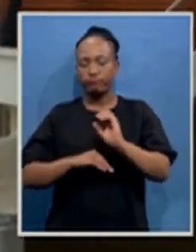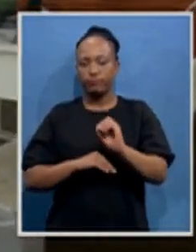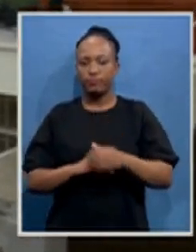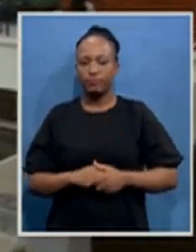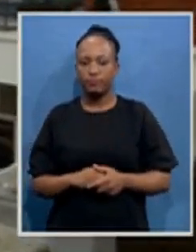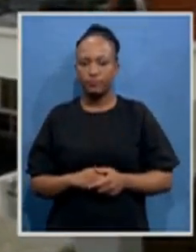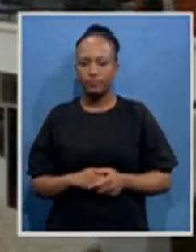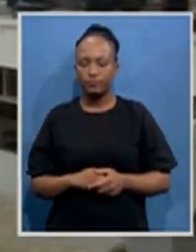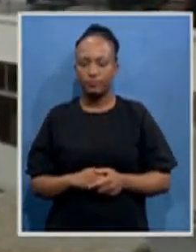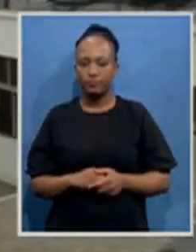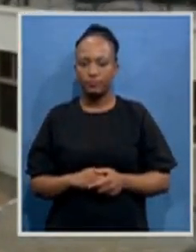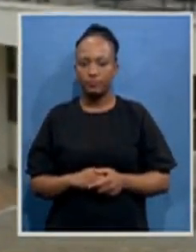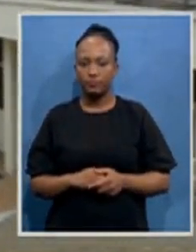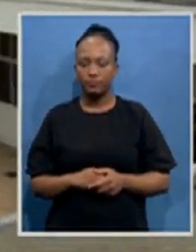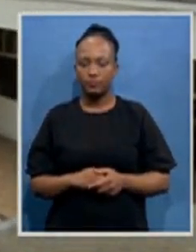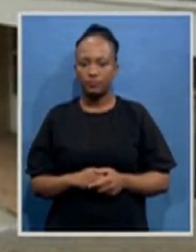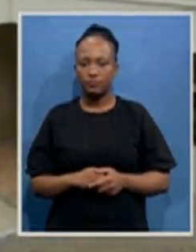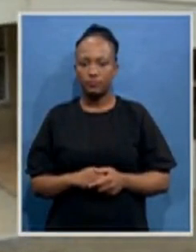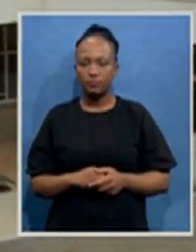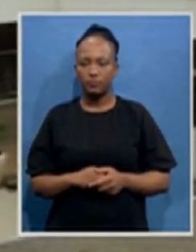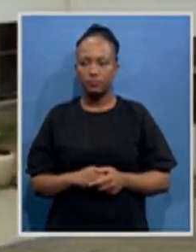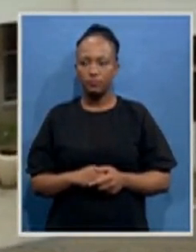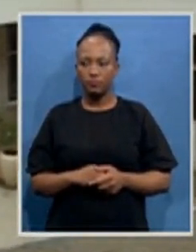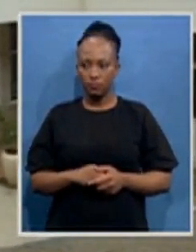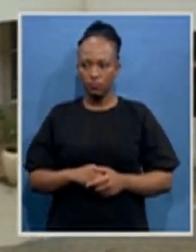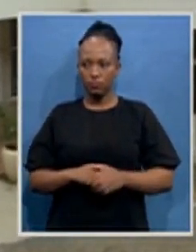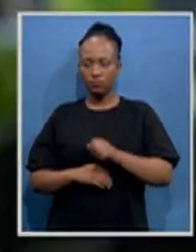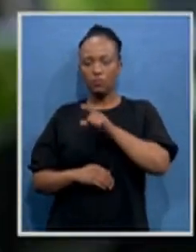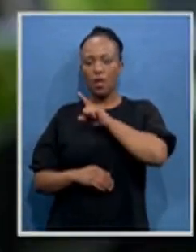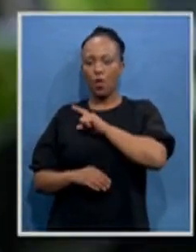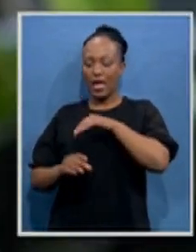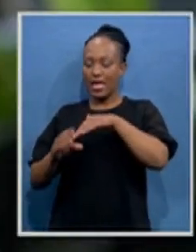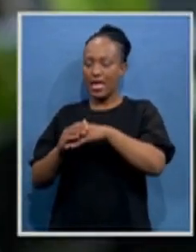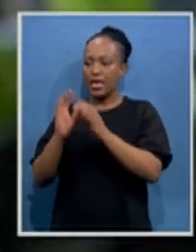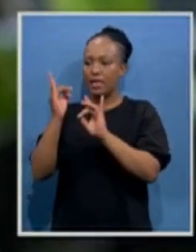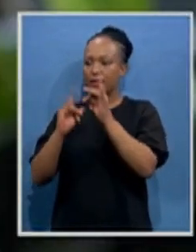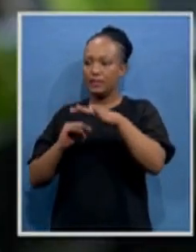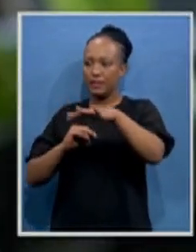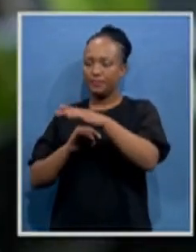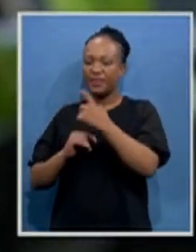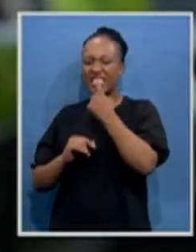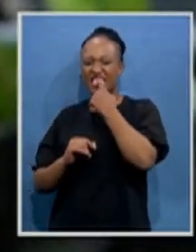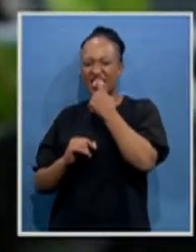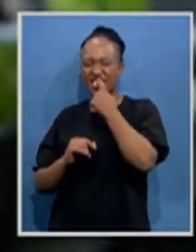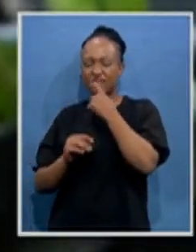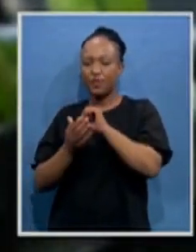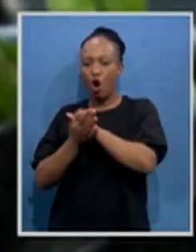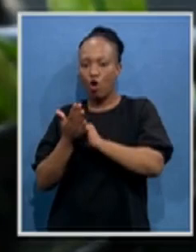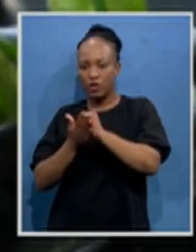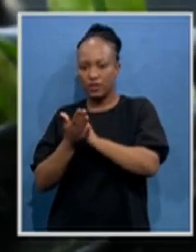From the harsh confines of the inner city, steel and concrete meets greens and vines.